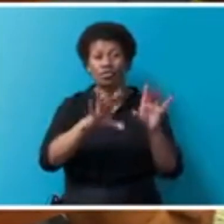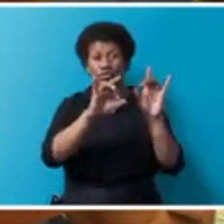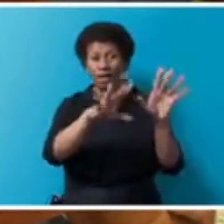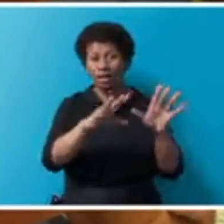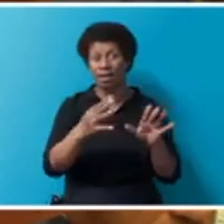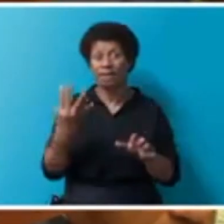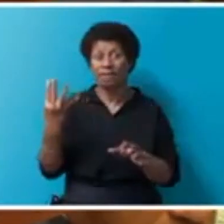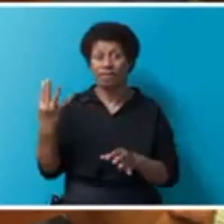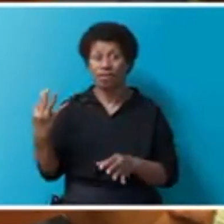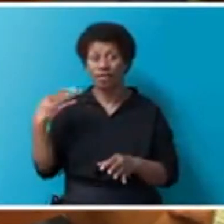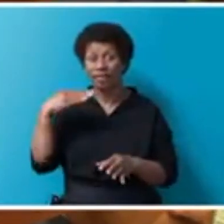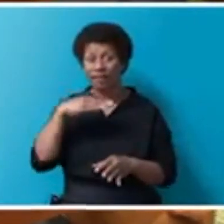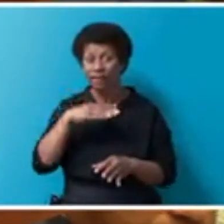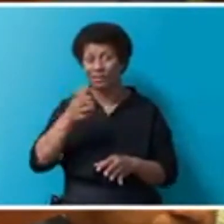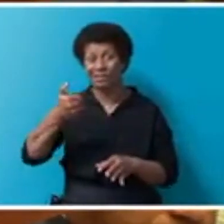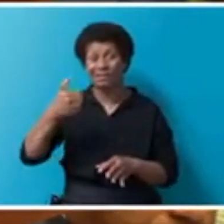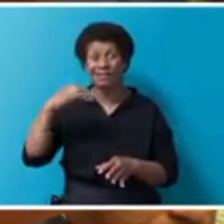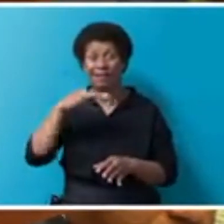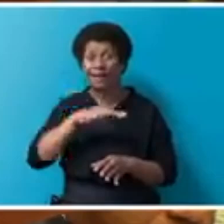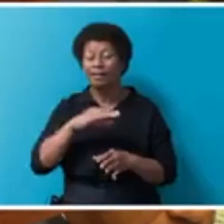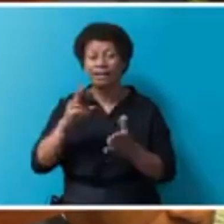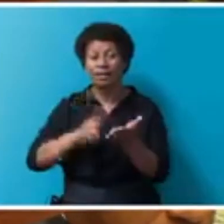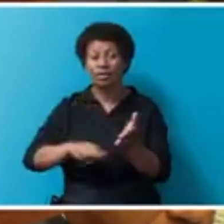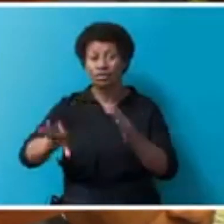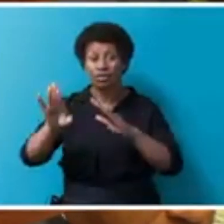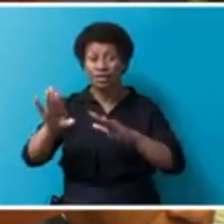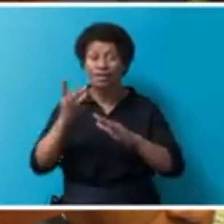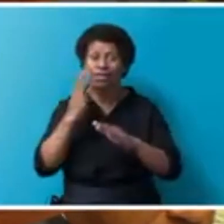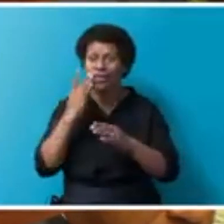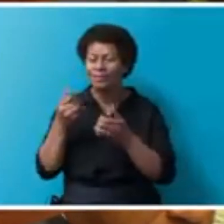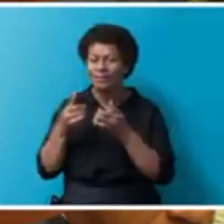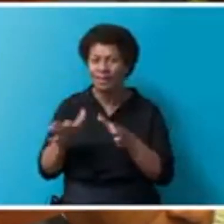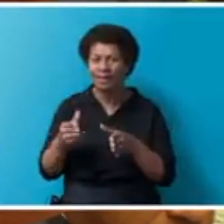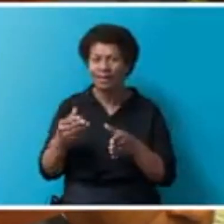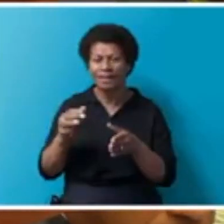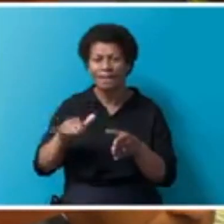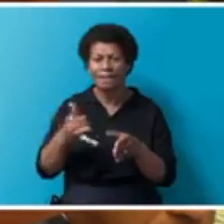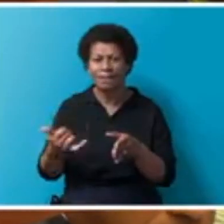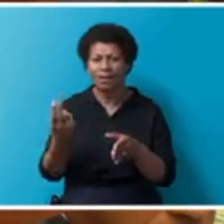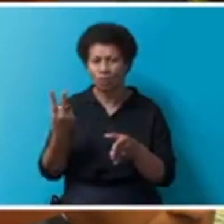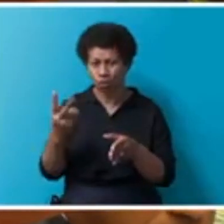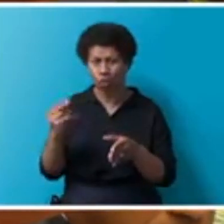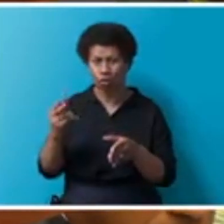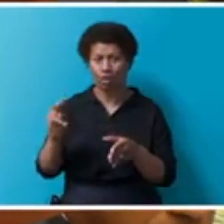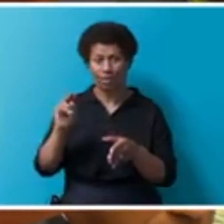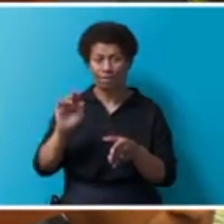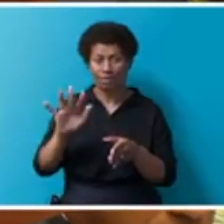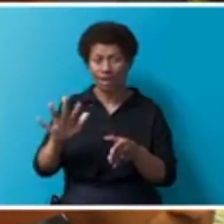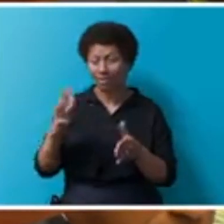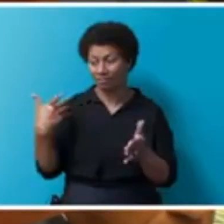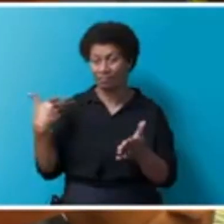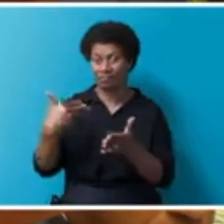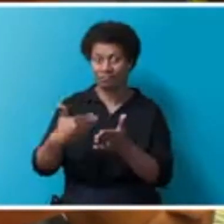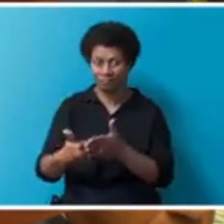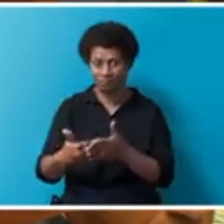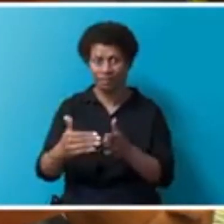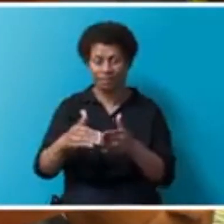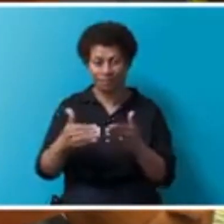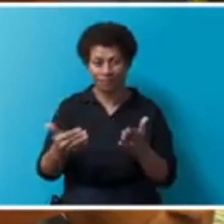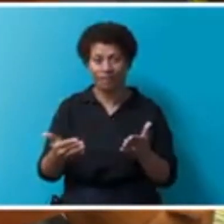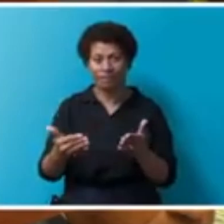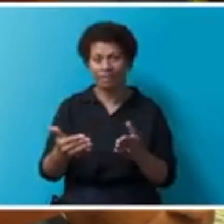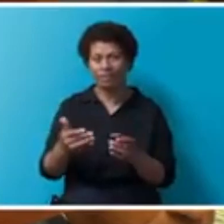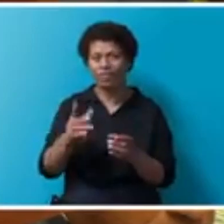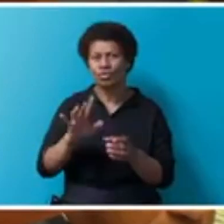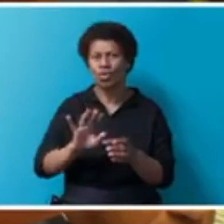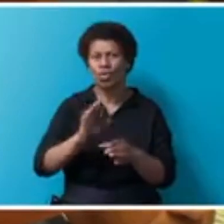4,600 in New Zealand since its inception till May 2025, Labour mobility is a significant